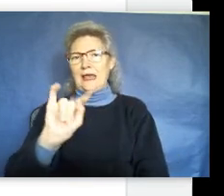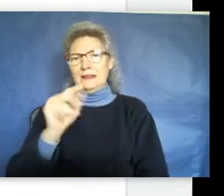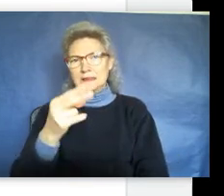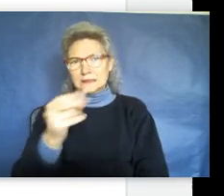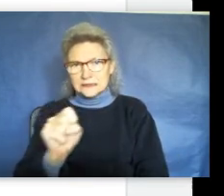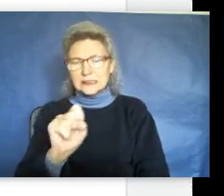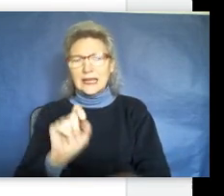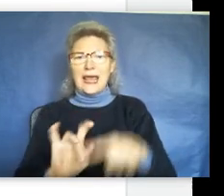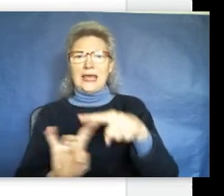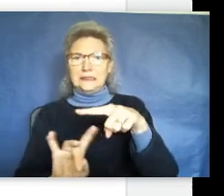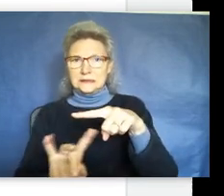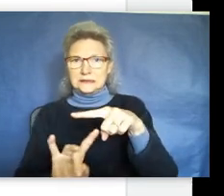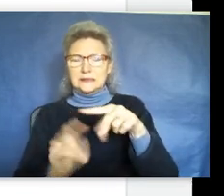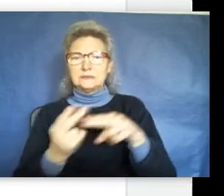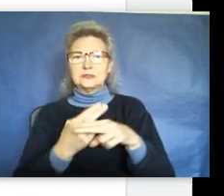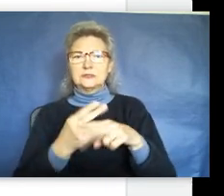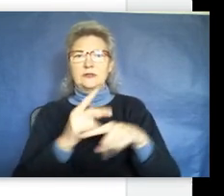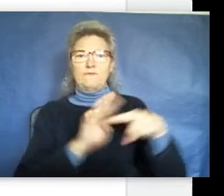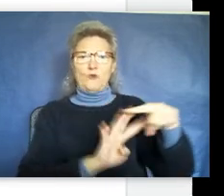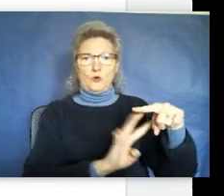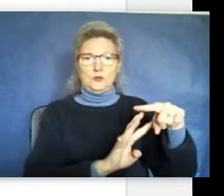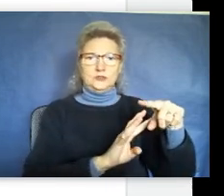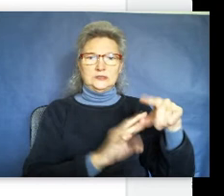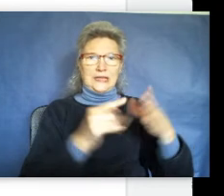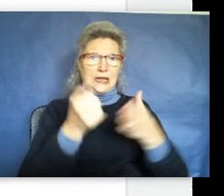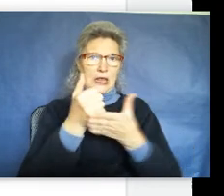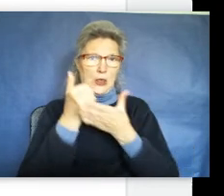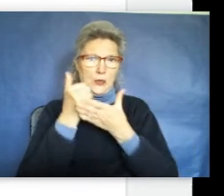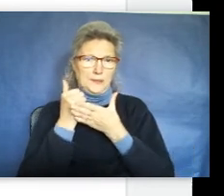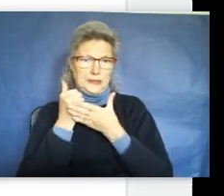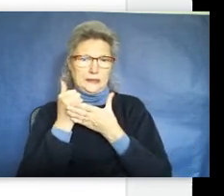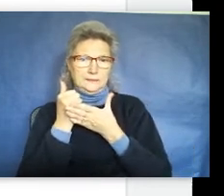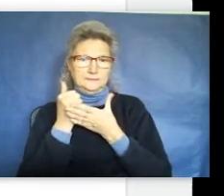using the fourths to guide my thinking. So